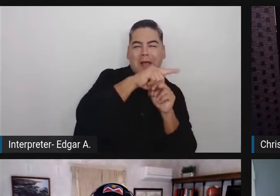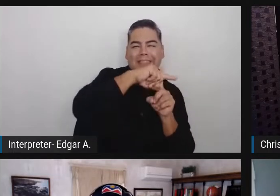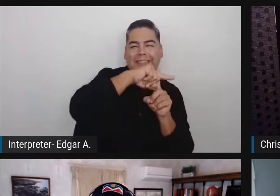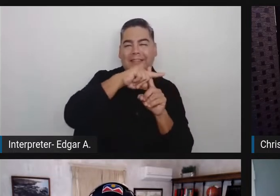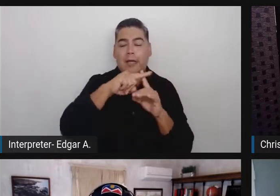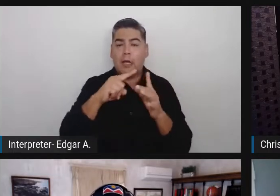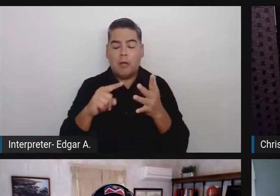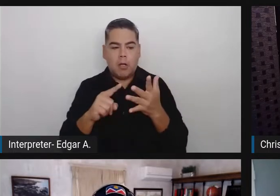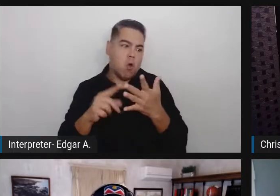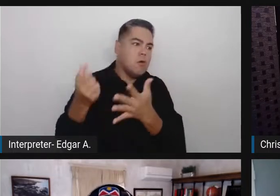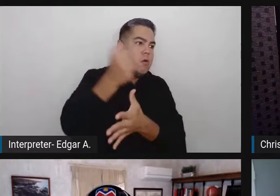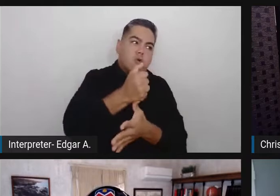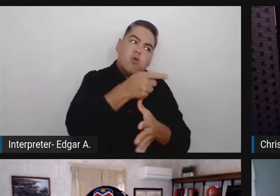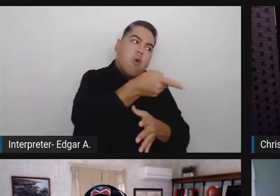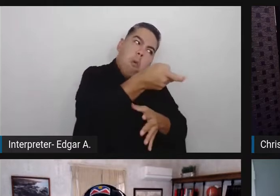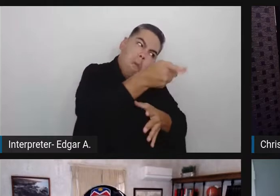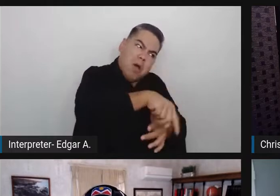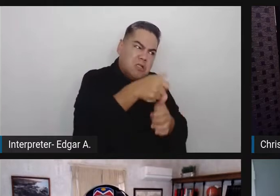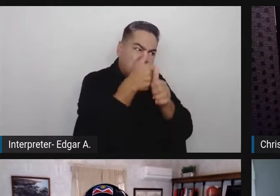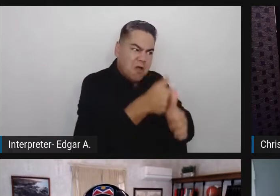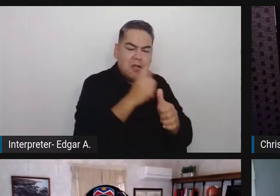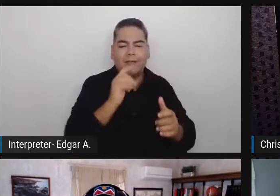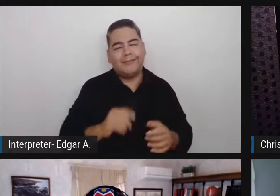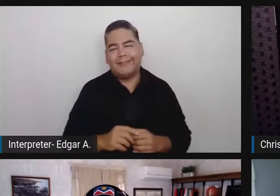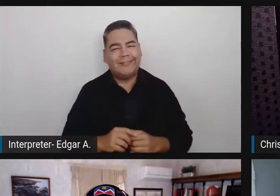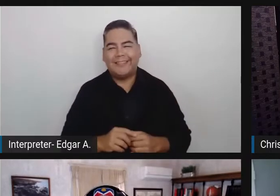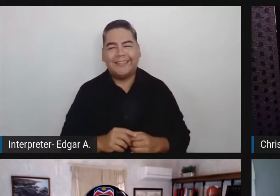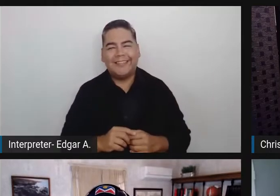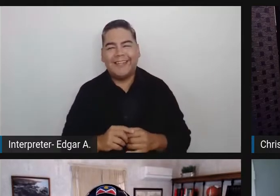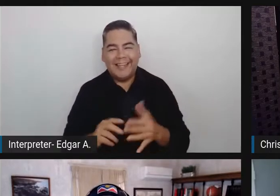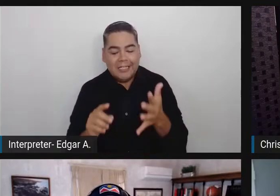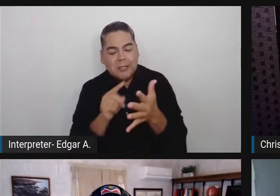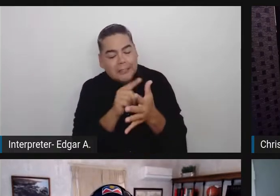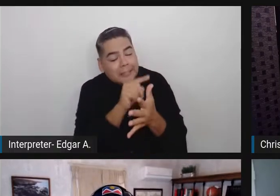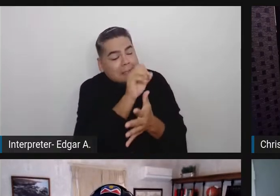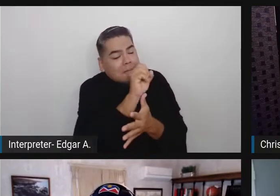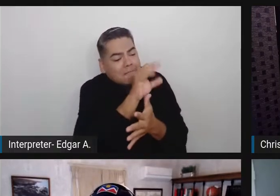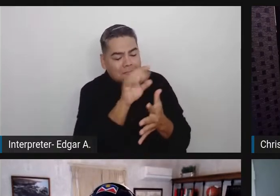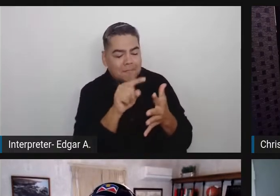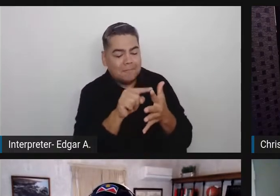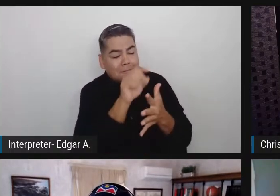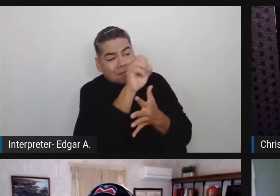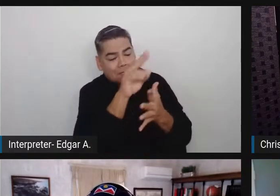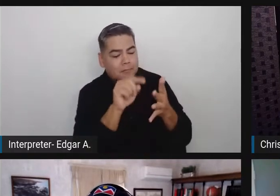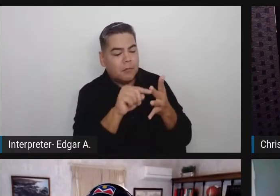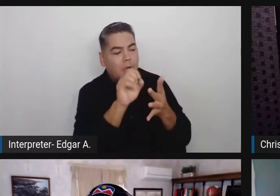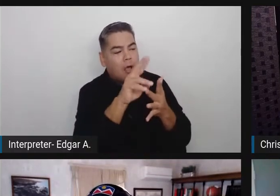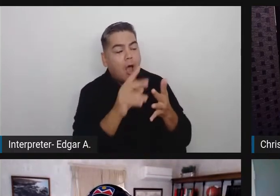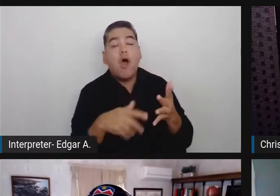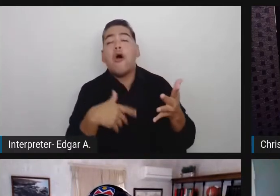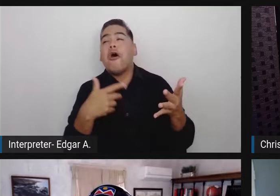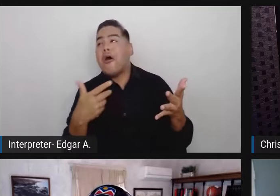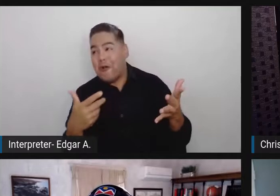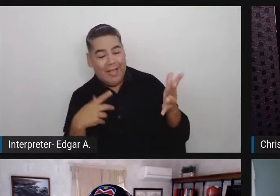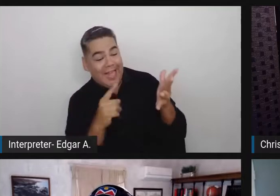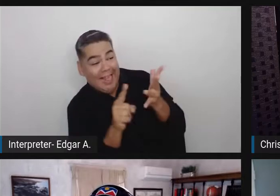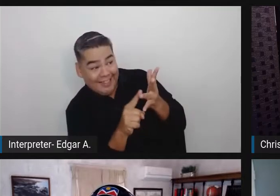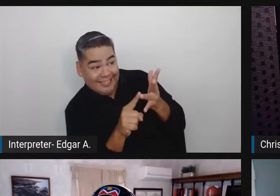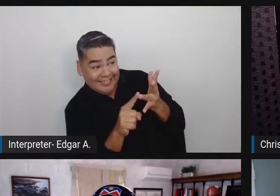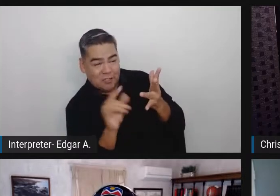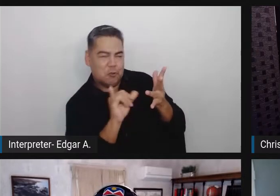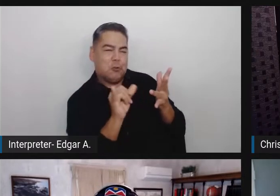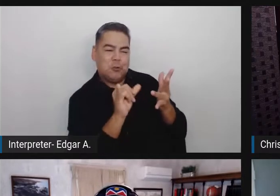bring it in a more positive light. So I bring all of that up and we'll talk about it. But like what you were saying about